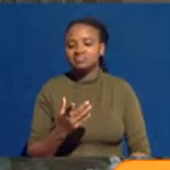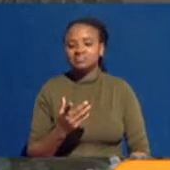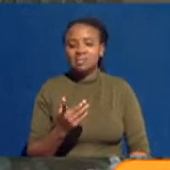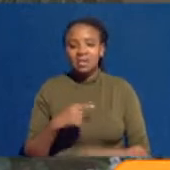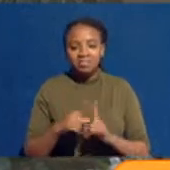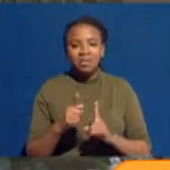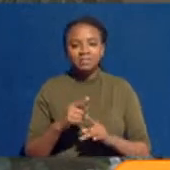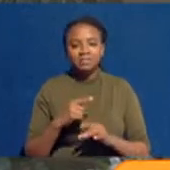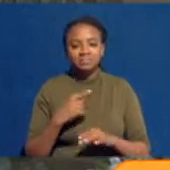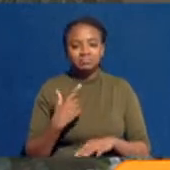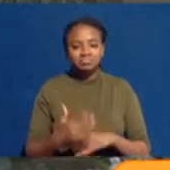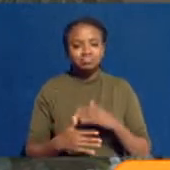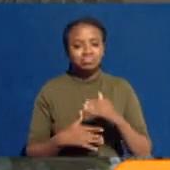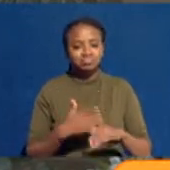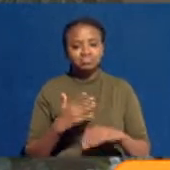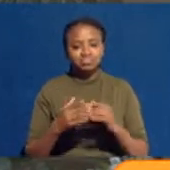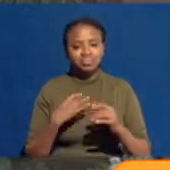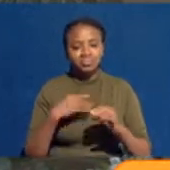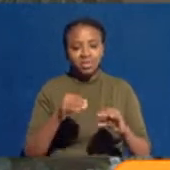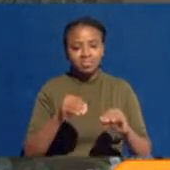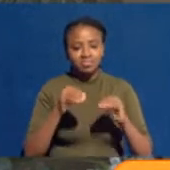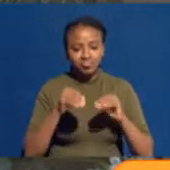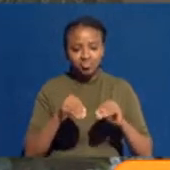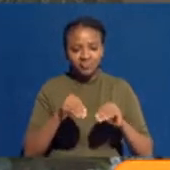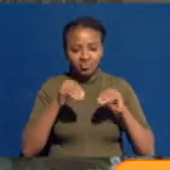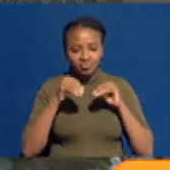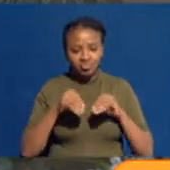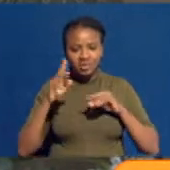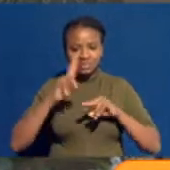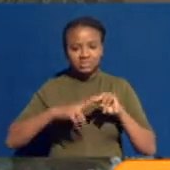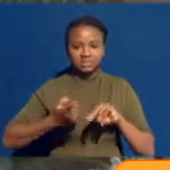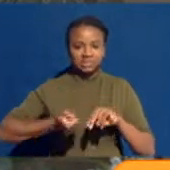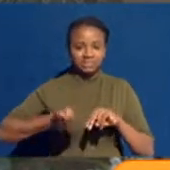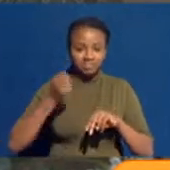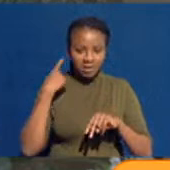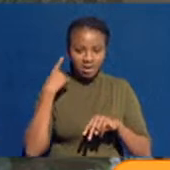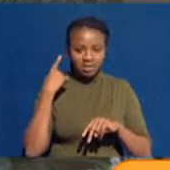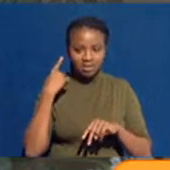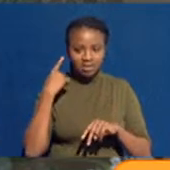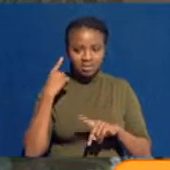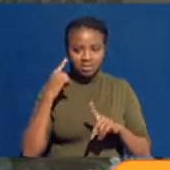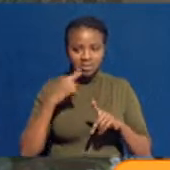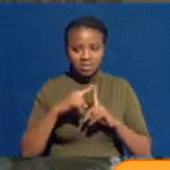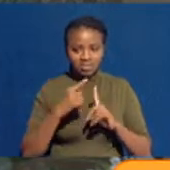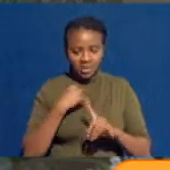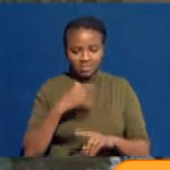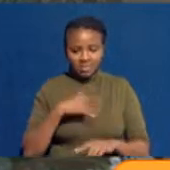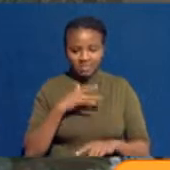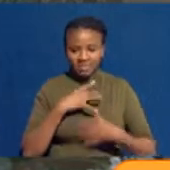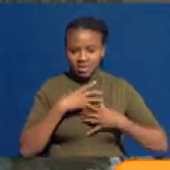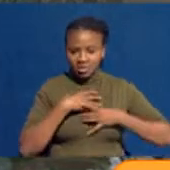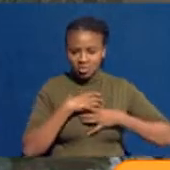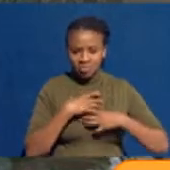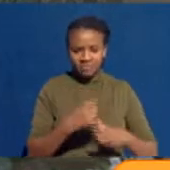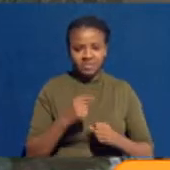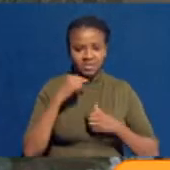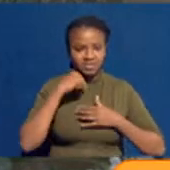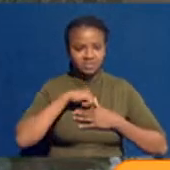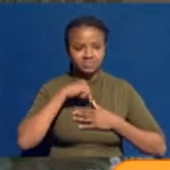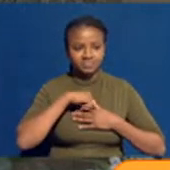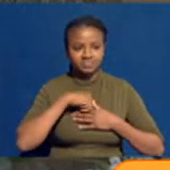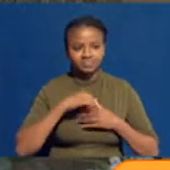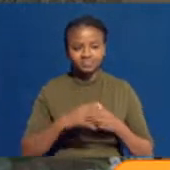gradually move to the back, but I had enough confidence in myself that I wasn't leaving, right? There are things that help